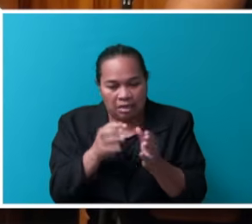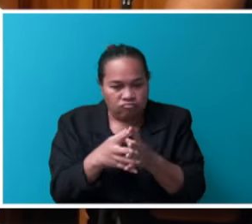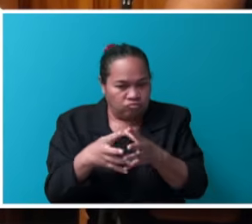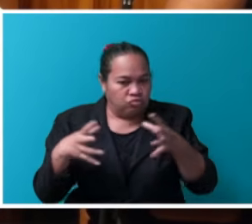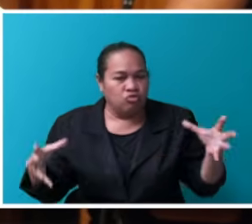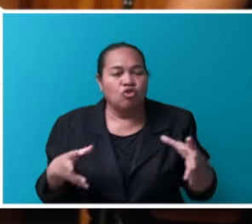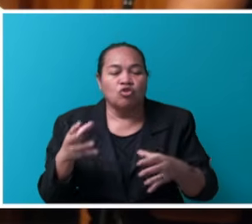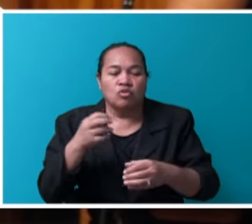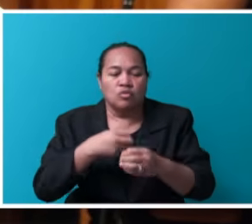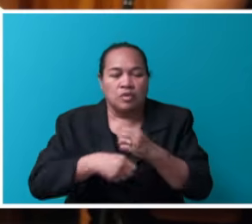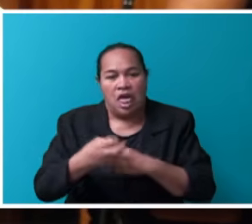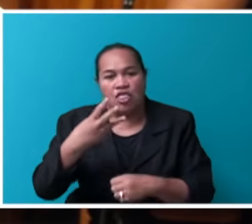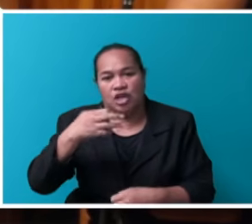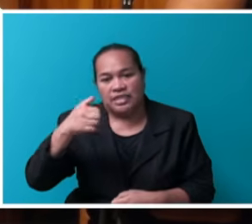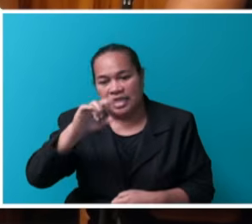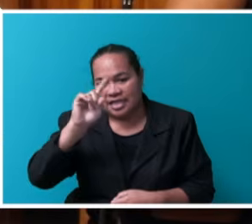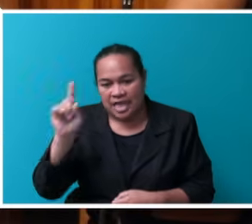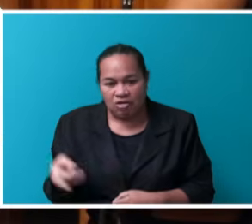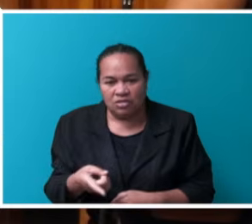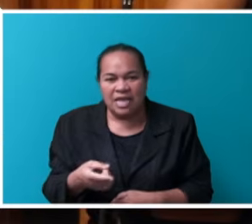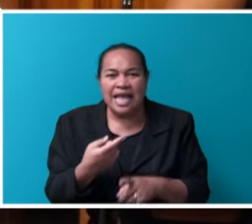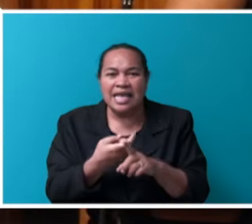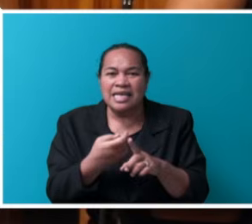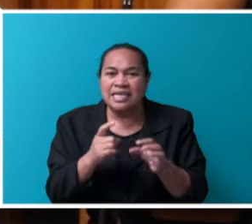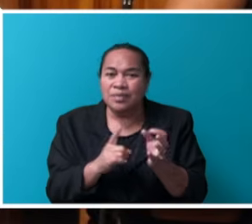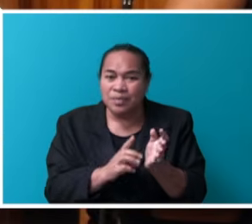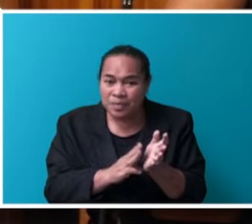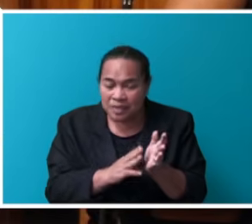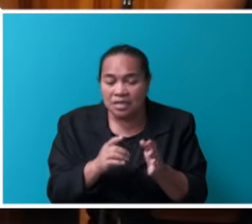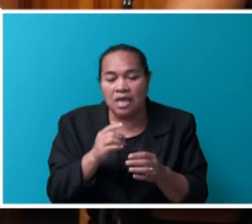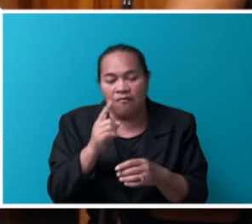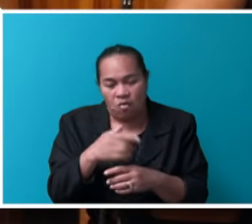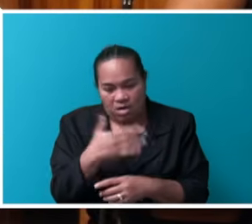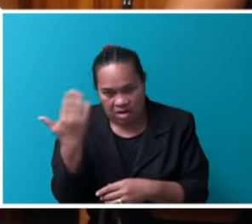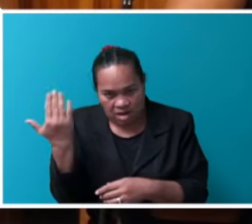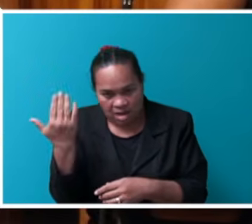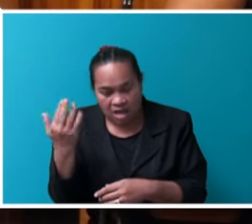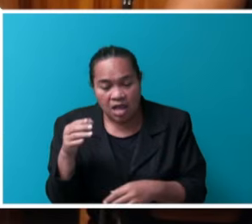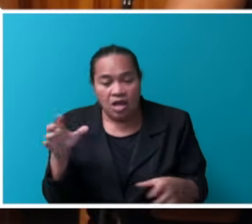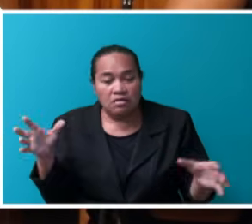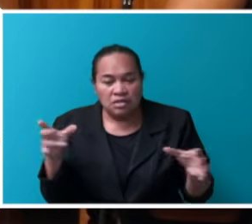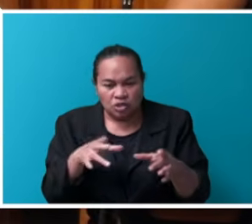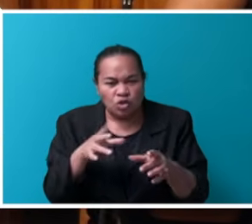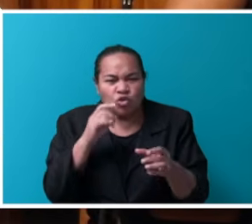36,000 cubic meters per day and reduce the volume of effluent discharge into the sea.